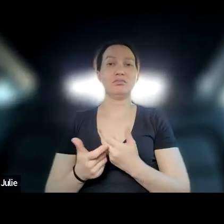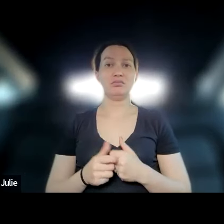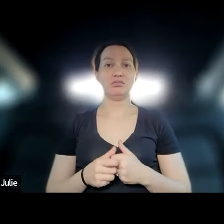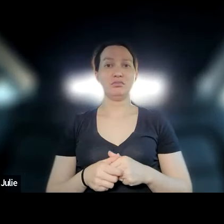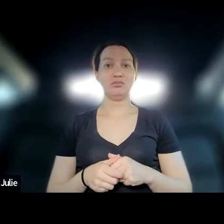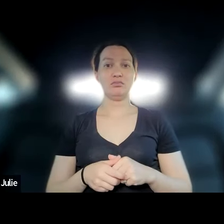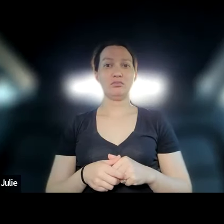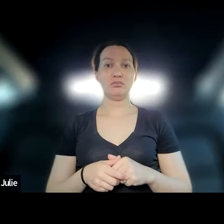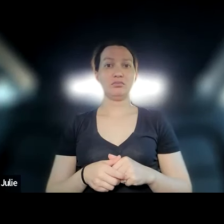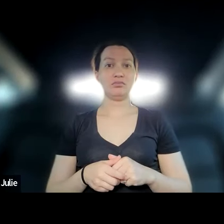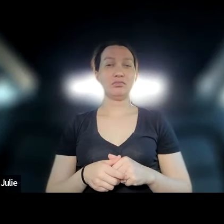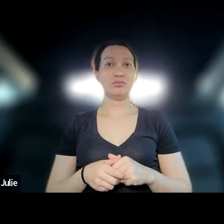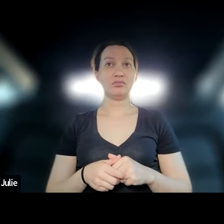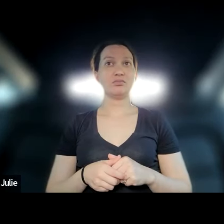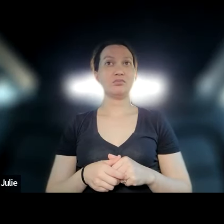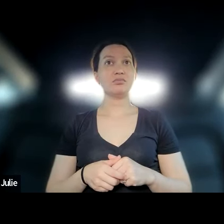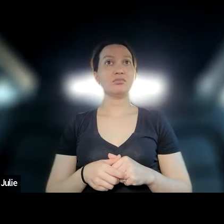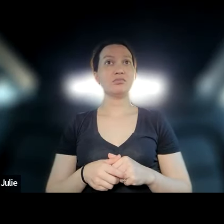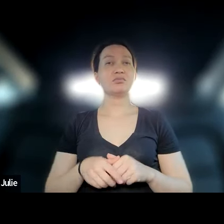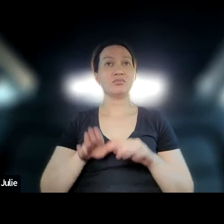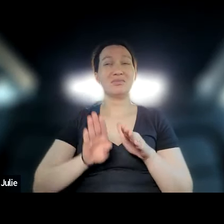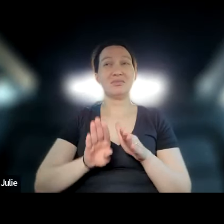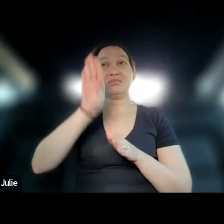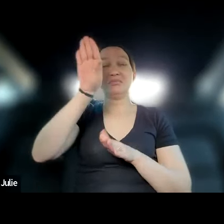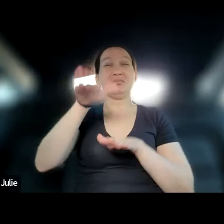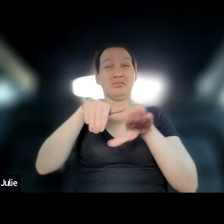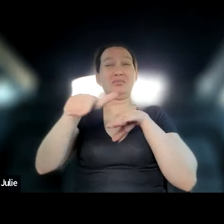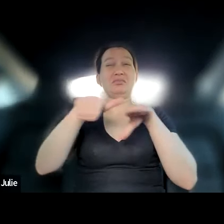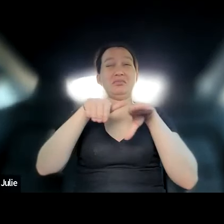And it's an uphill trudge.